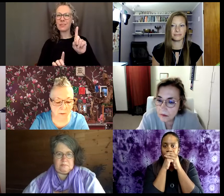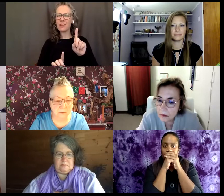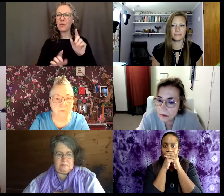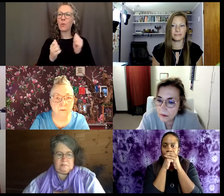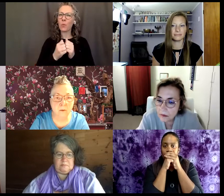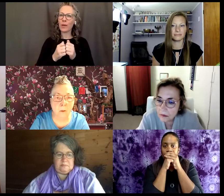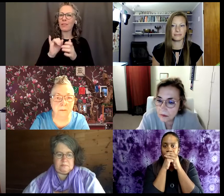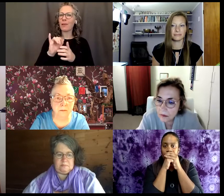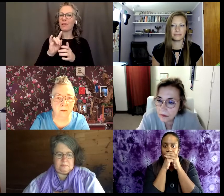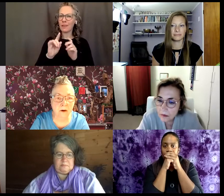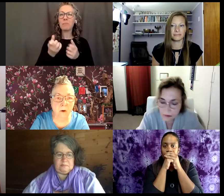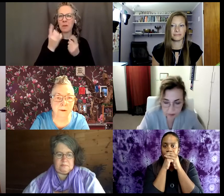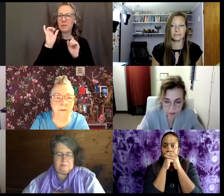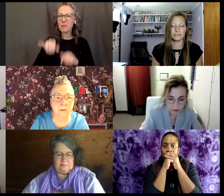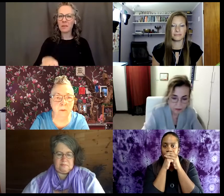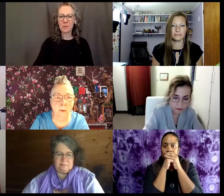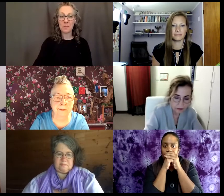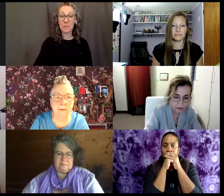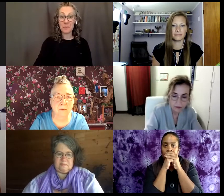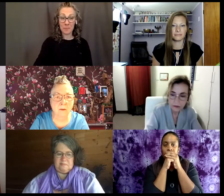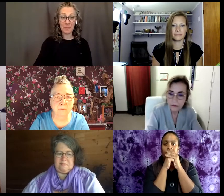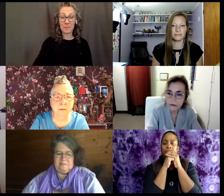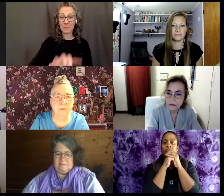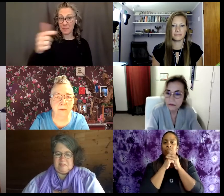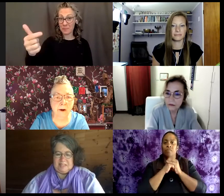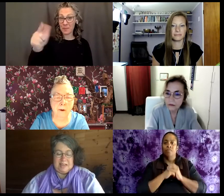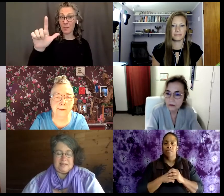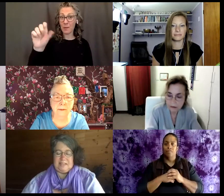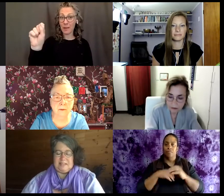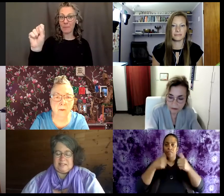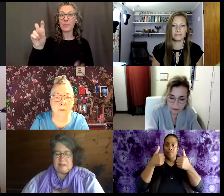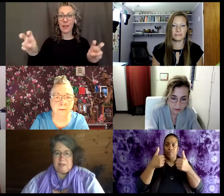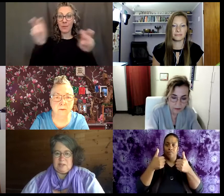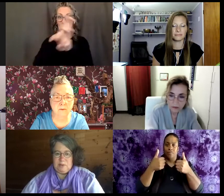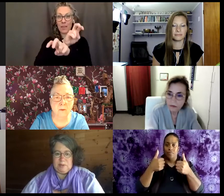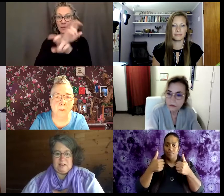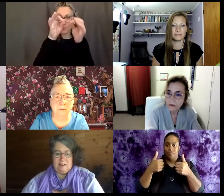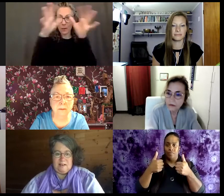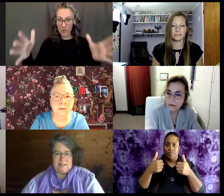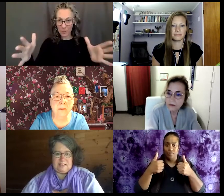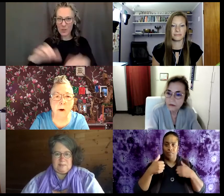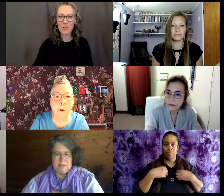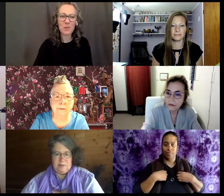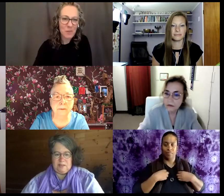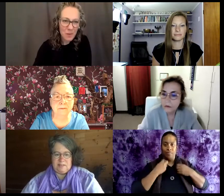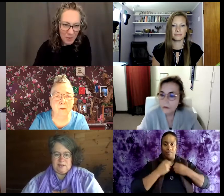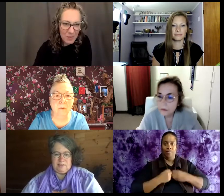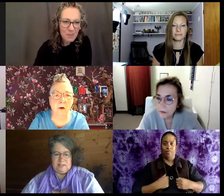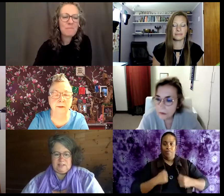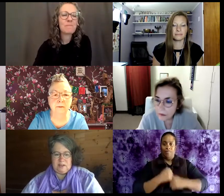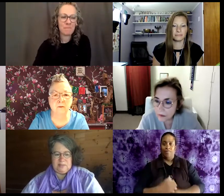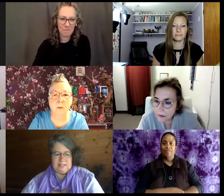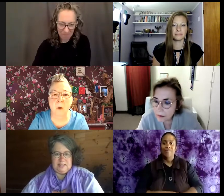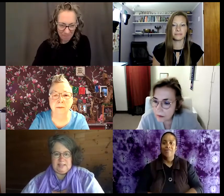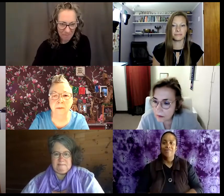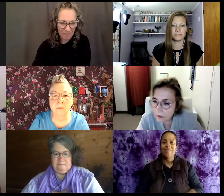identity. I can understand that. And back to you, Lorelei. Yeah, so it's accepting who we are, accepting who others are, treating